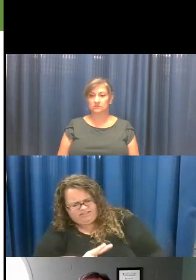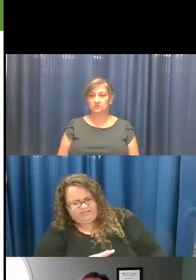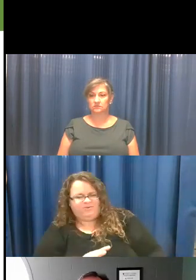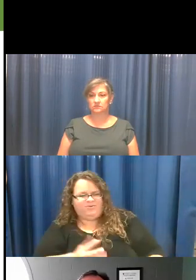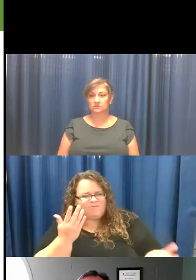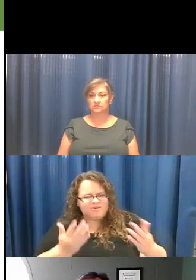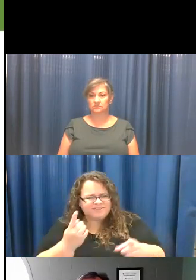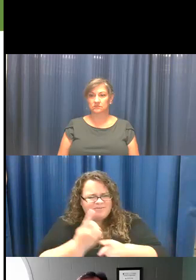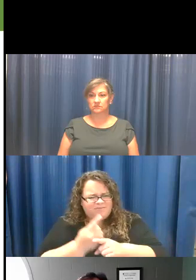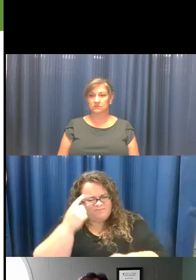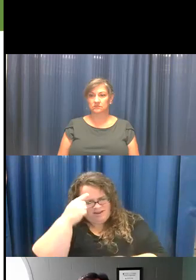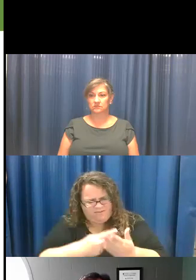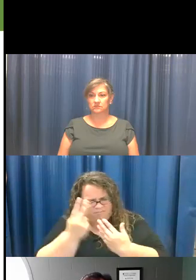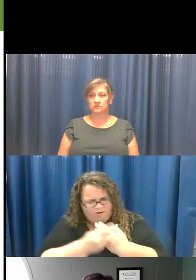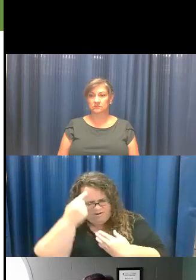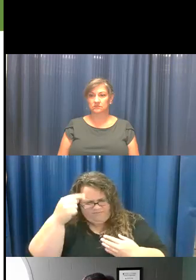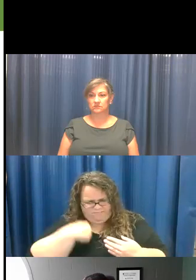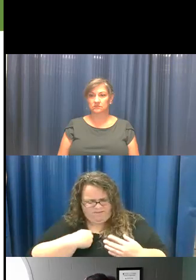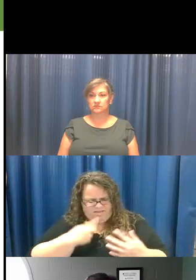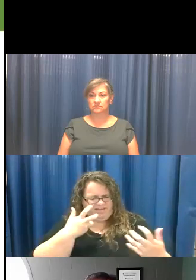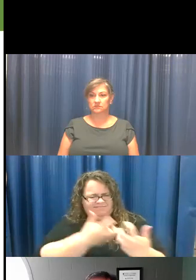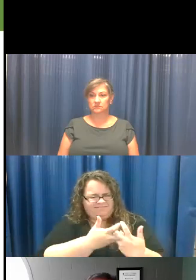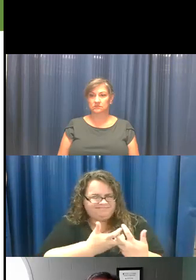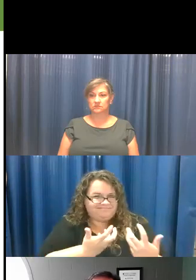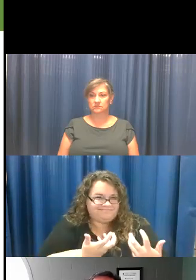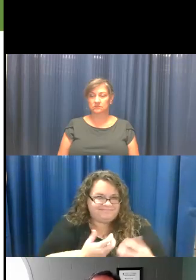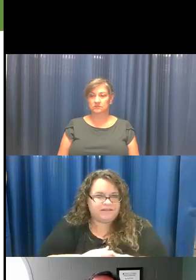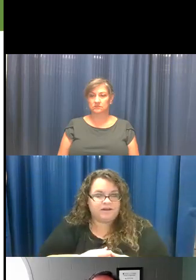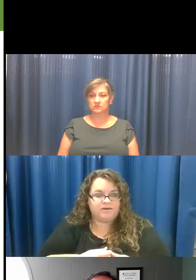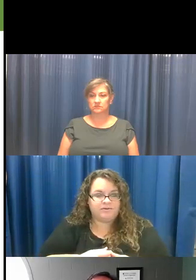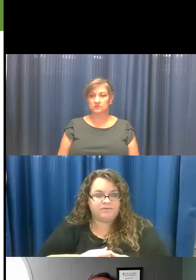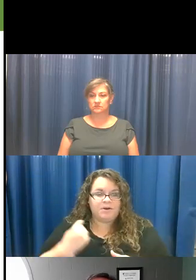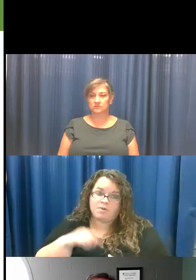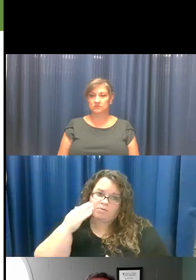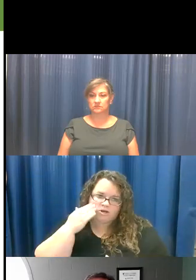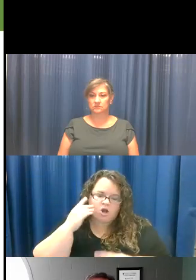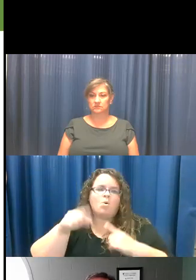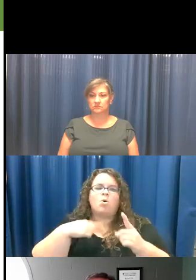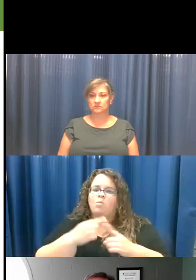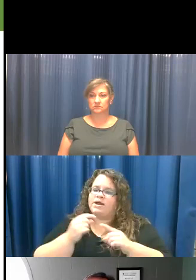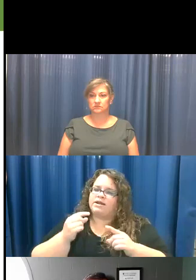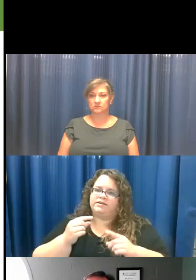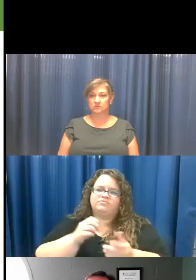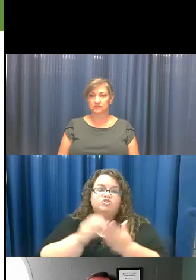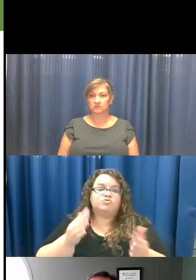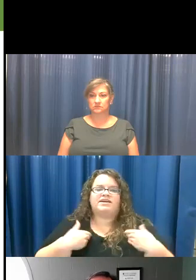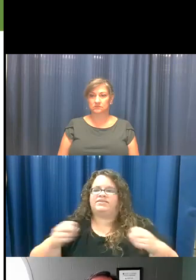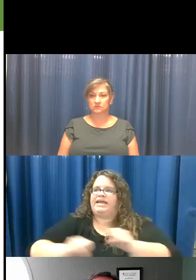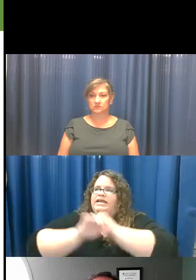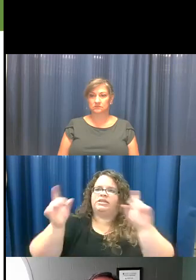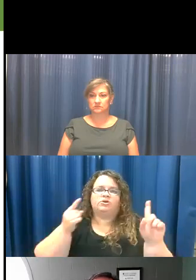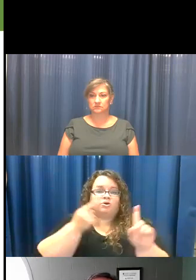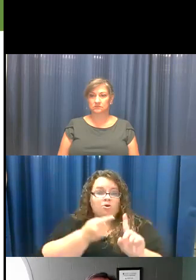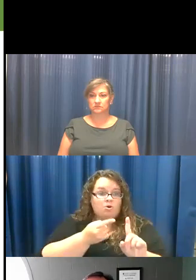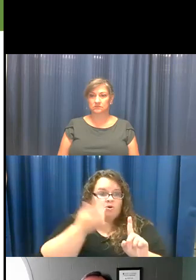for them. And we know that when students have a clear goal in mind for why they're attending college, they're much more likely to